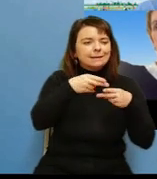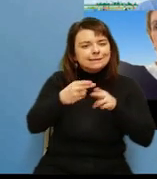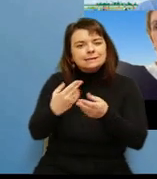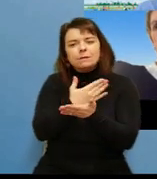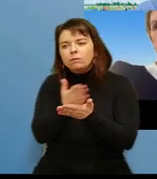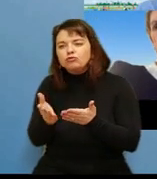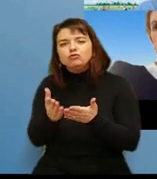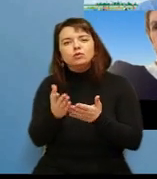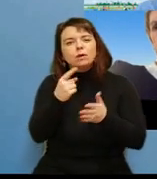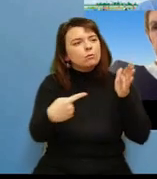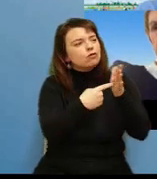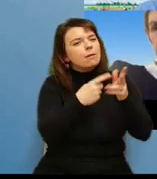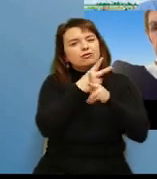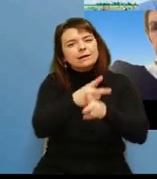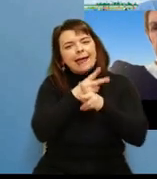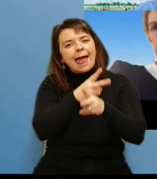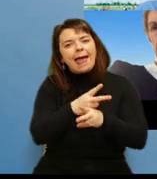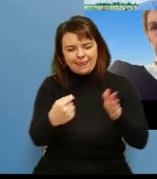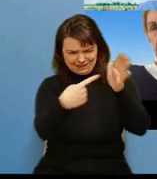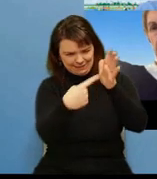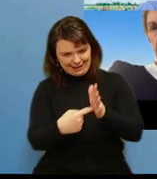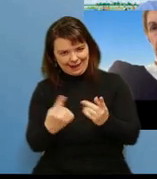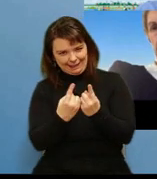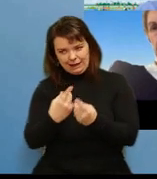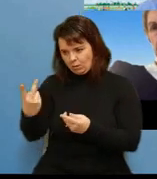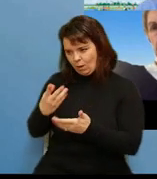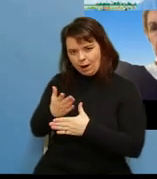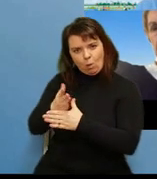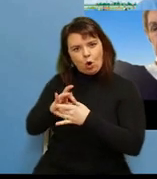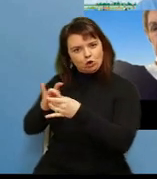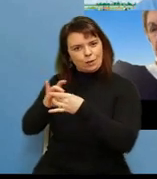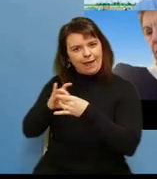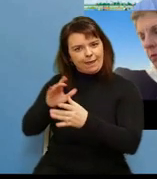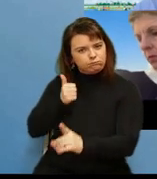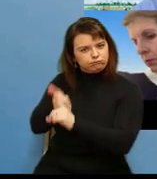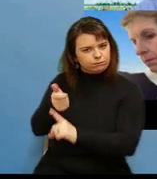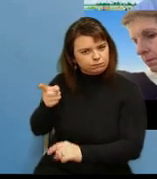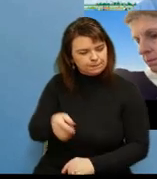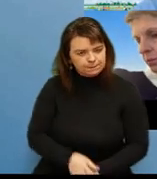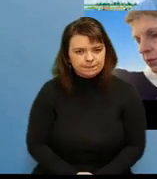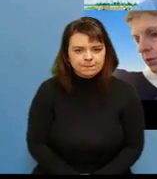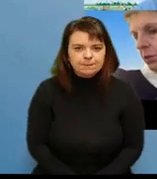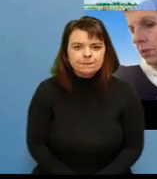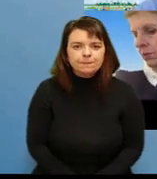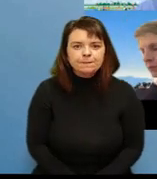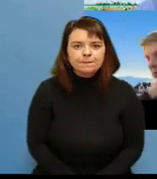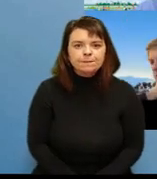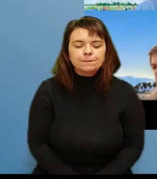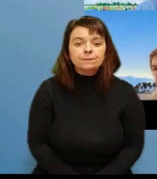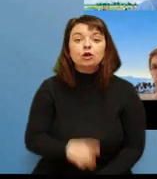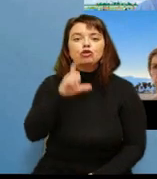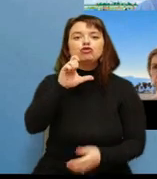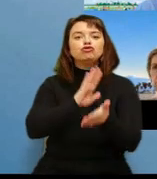kind of looking at work across the system respect of, you know, quality and safety in primary care. So I think there's some key things we can do together, which I would be very supportive